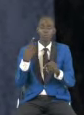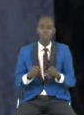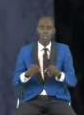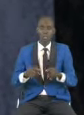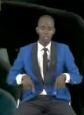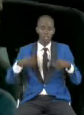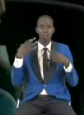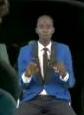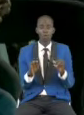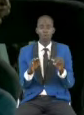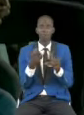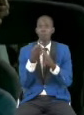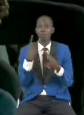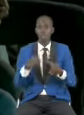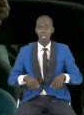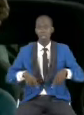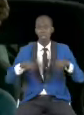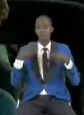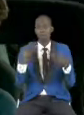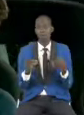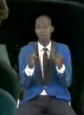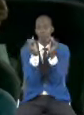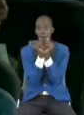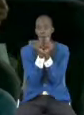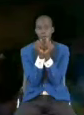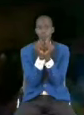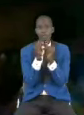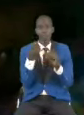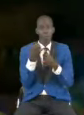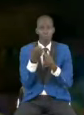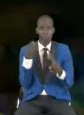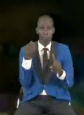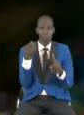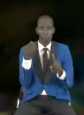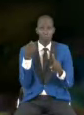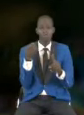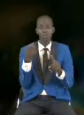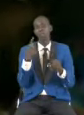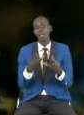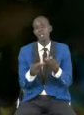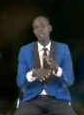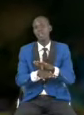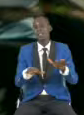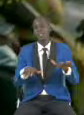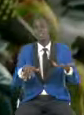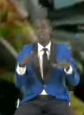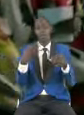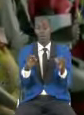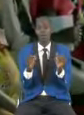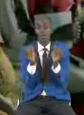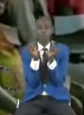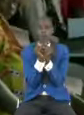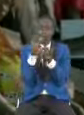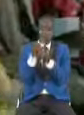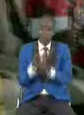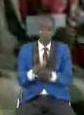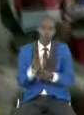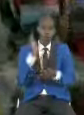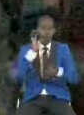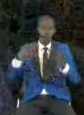tonight. Bondage will go tonight. Oppression will go tonight. And